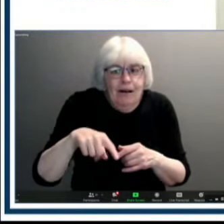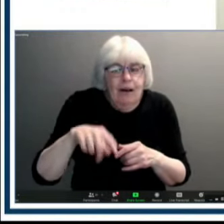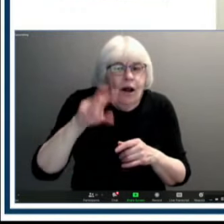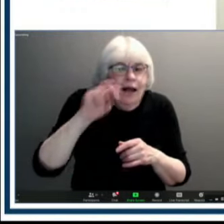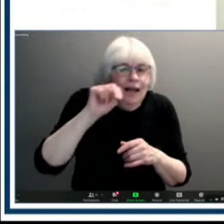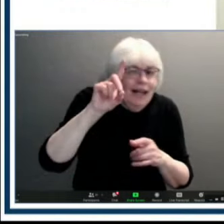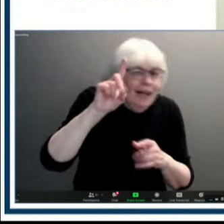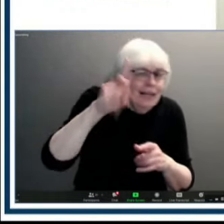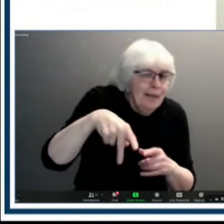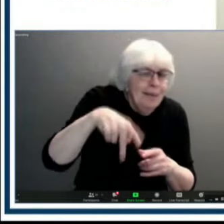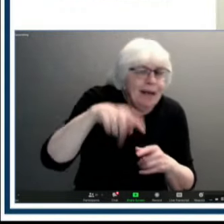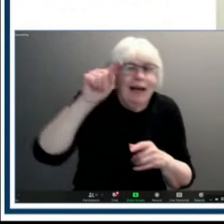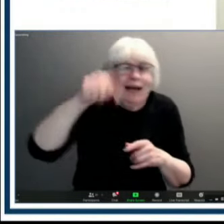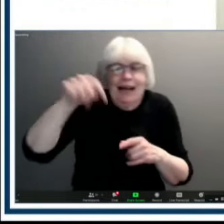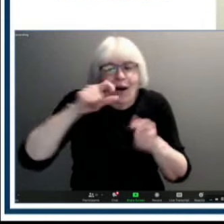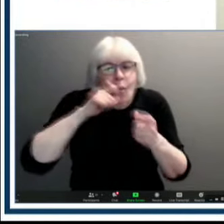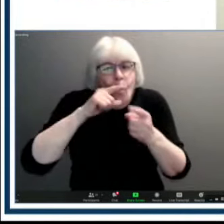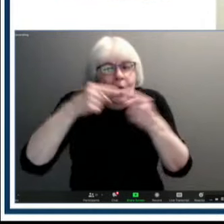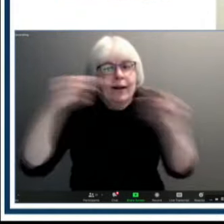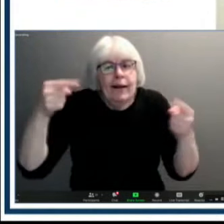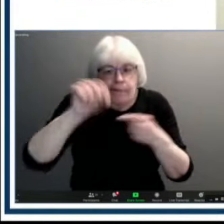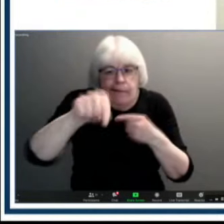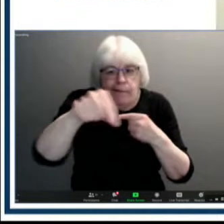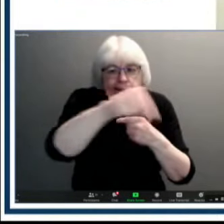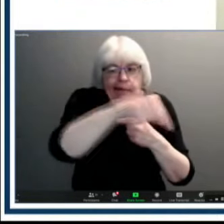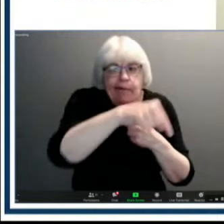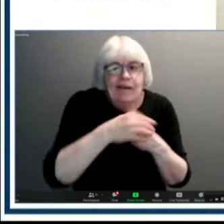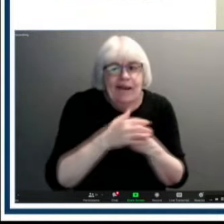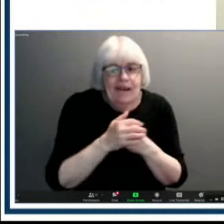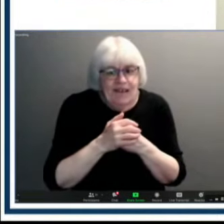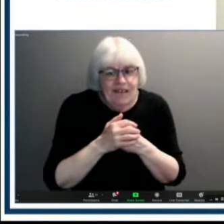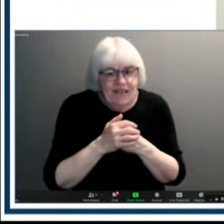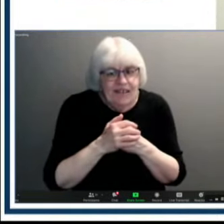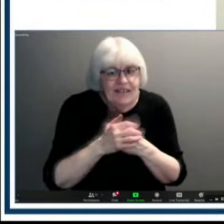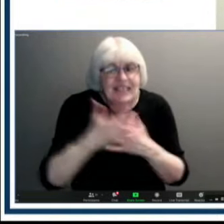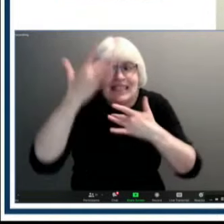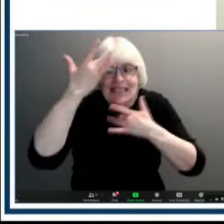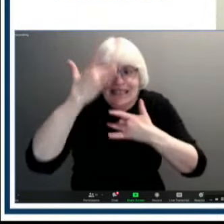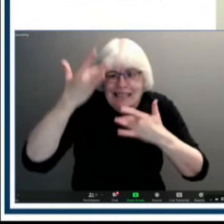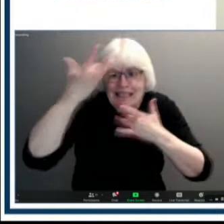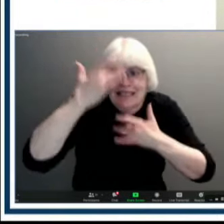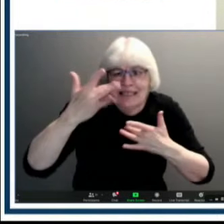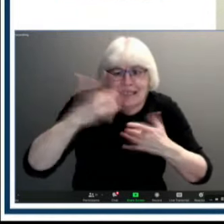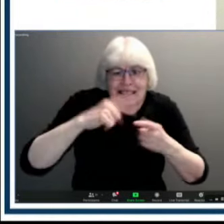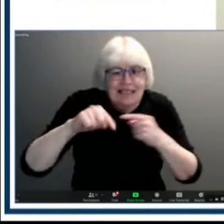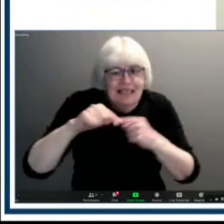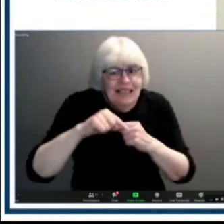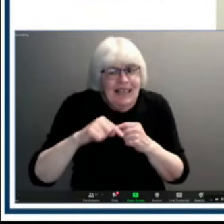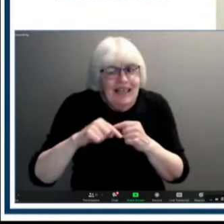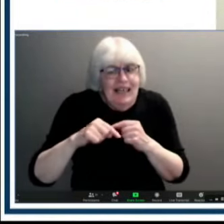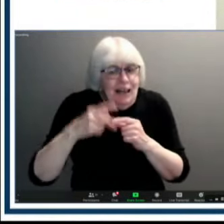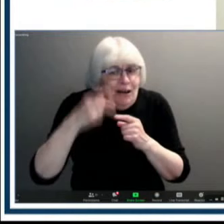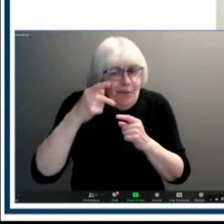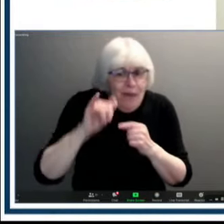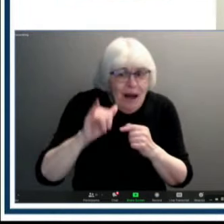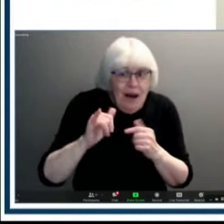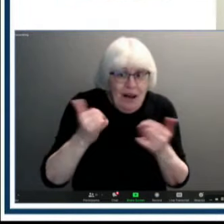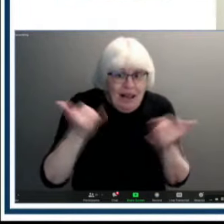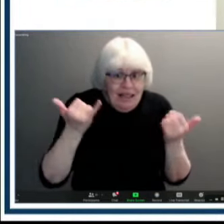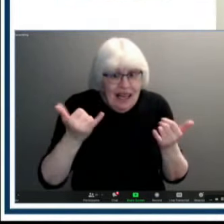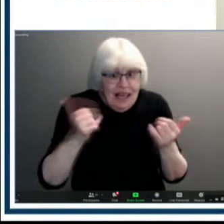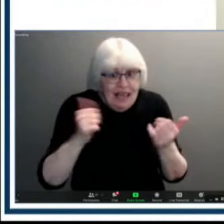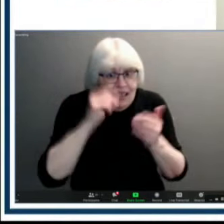there a possibility that some of this unexpected financial health will be directed